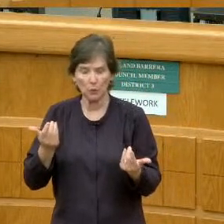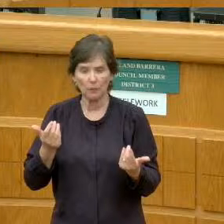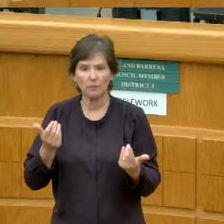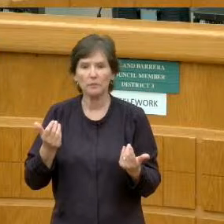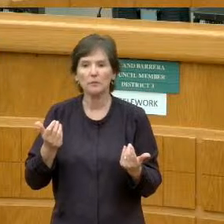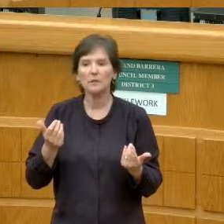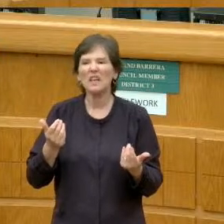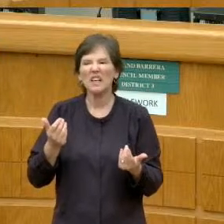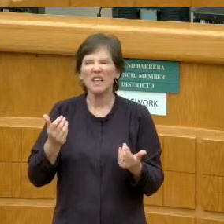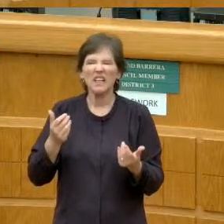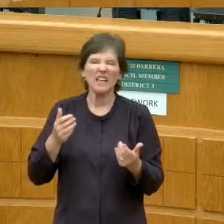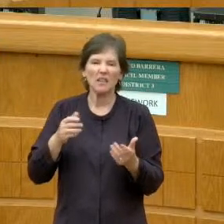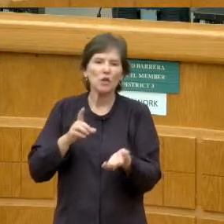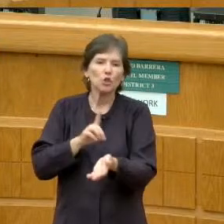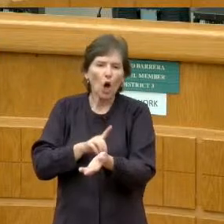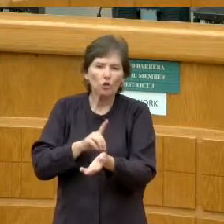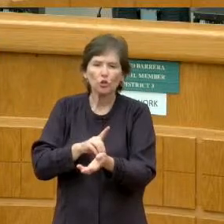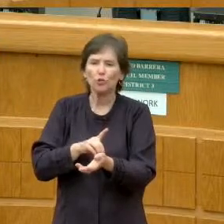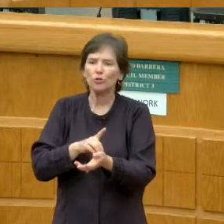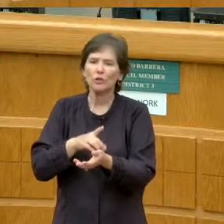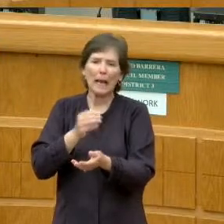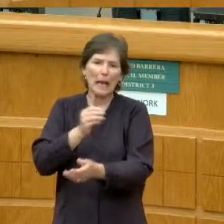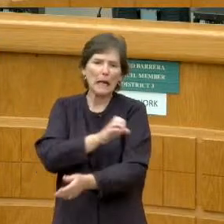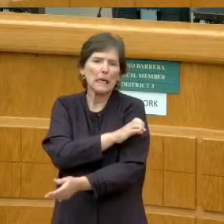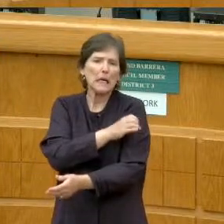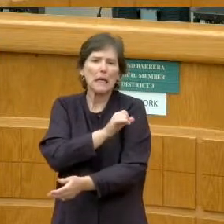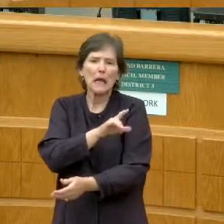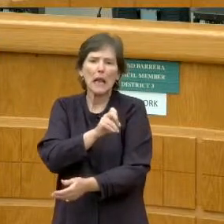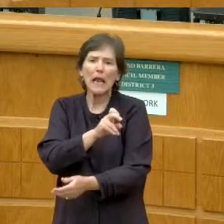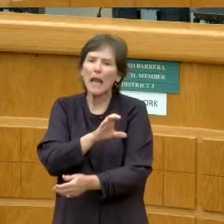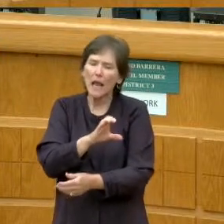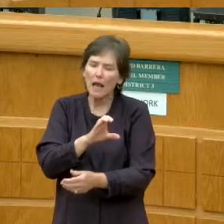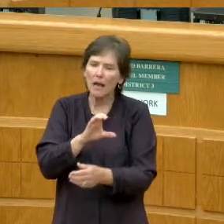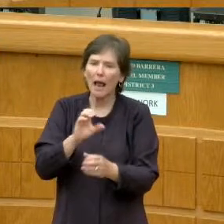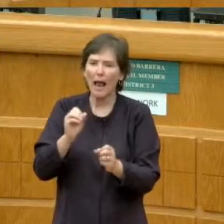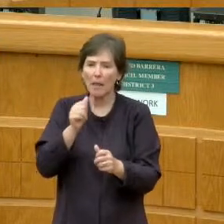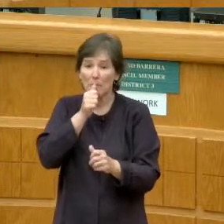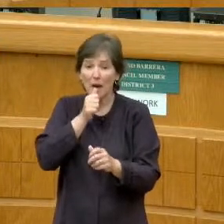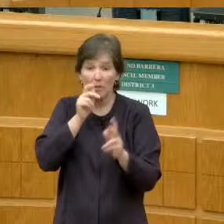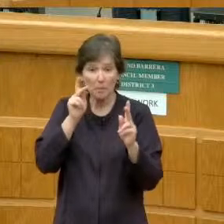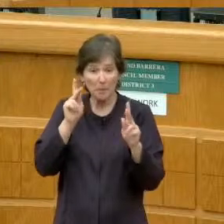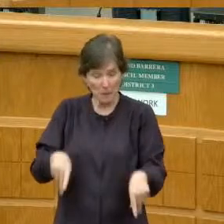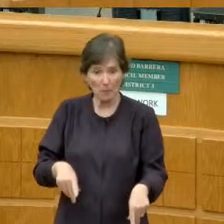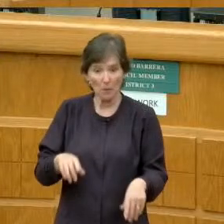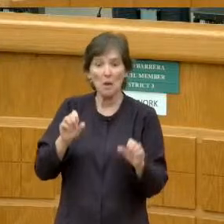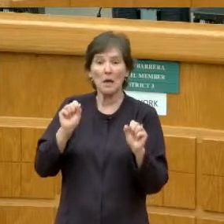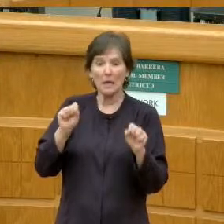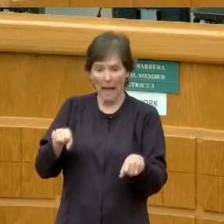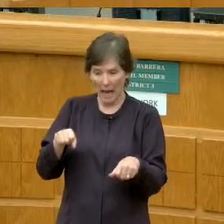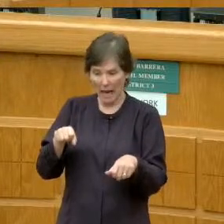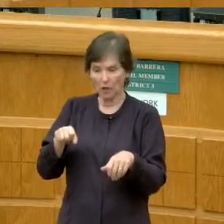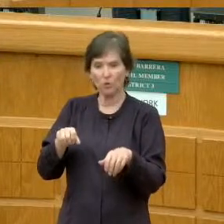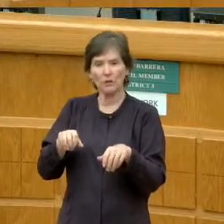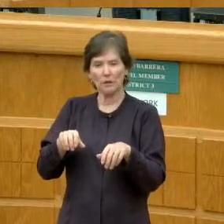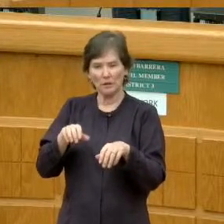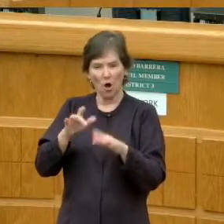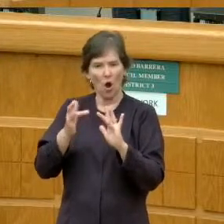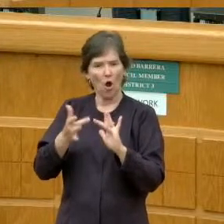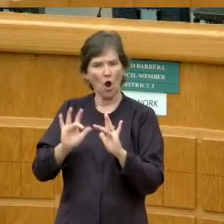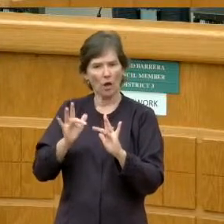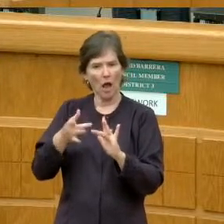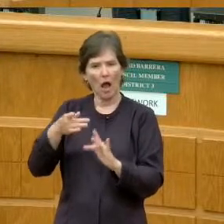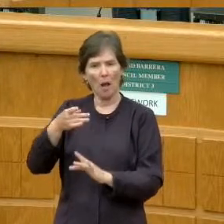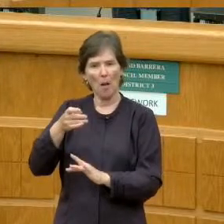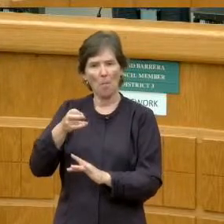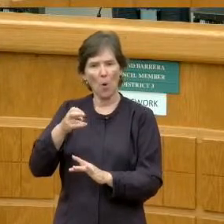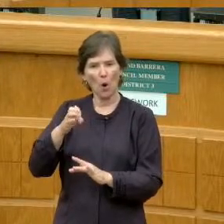main avenues: doctors, hospitals, and I guess hospitals/clinics, and then just the private person. So there'll be